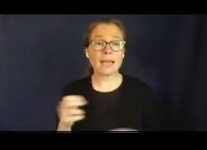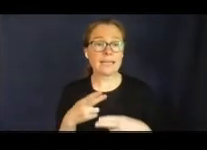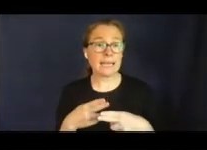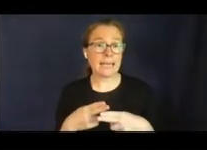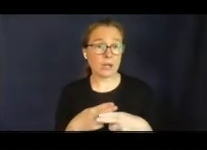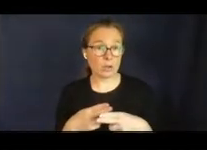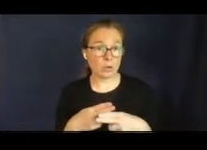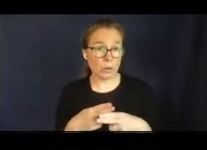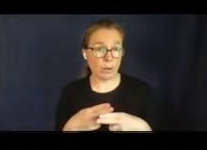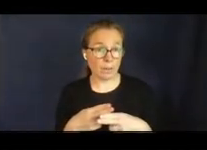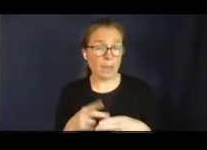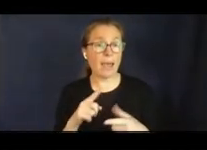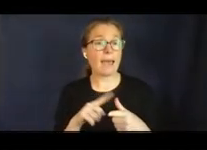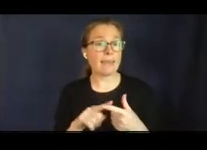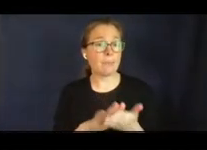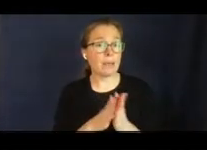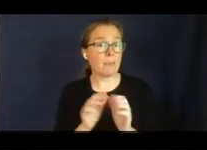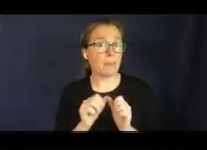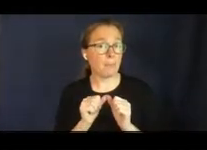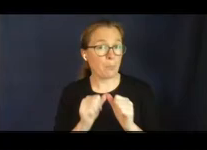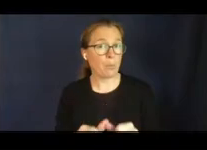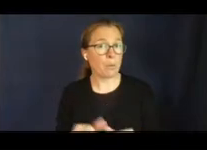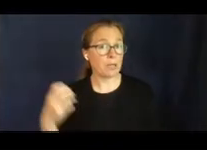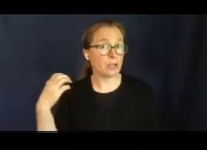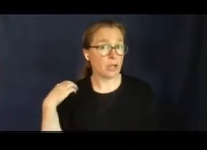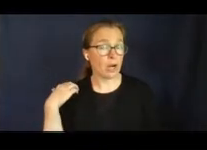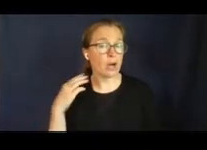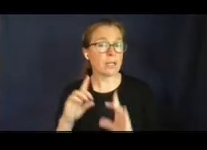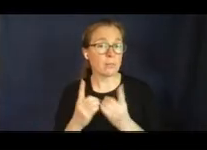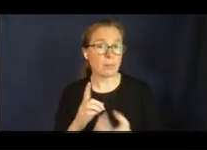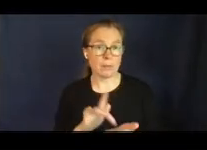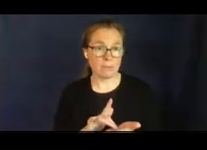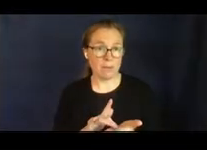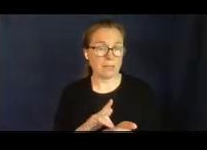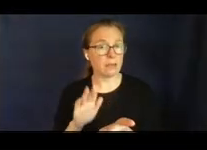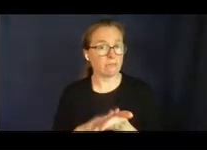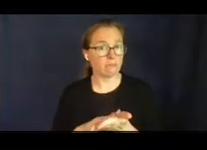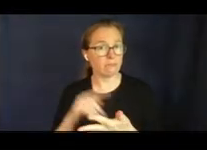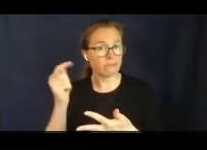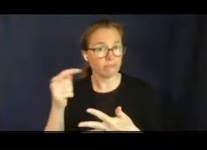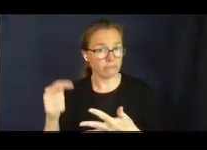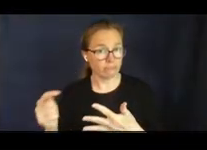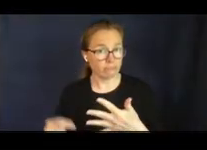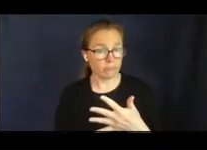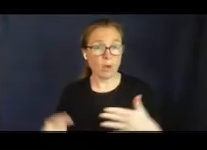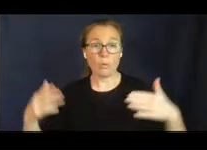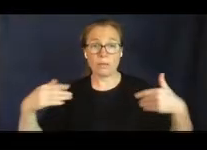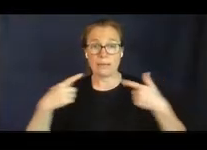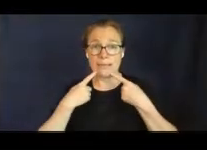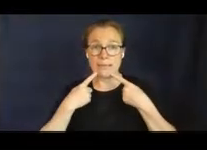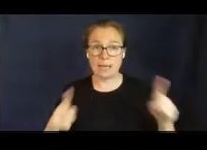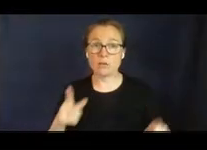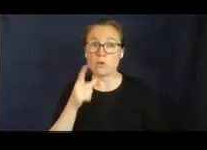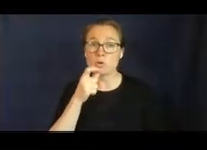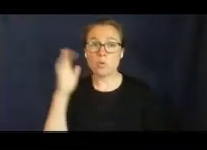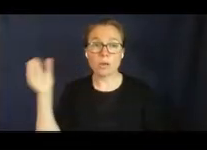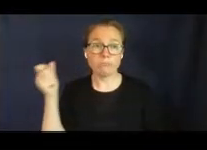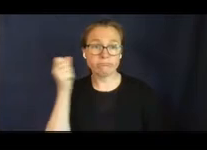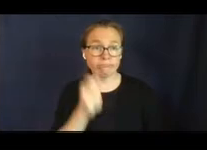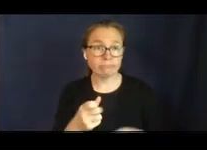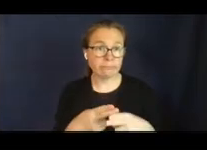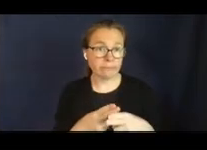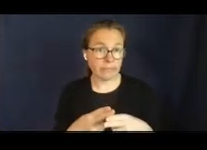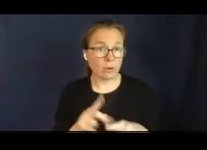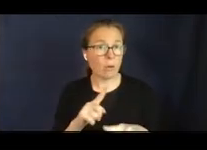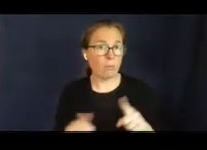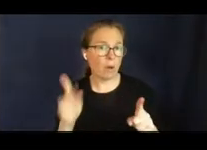and then permanent chair of the Department of Medicine. We've not yet announced who would be interim dean, but we'll share that information